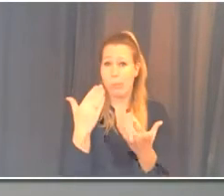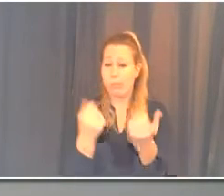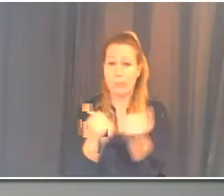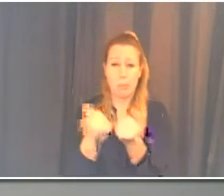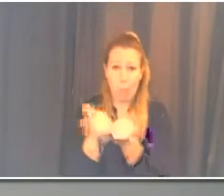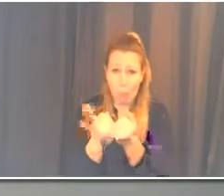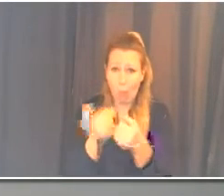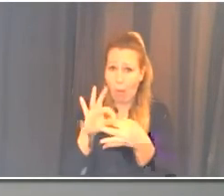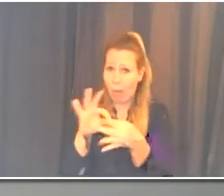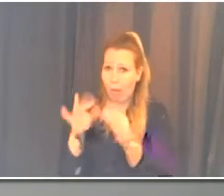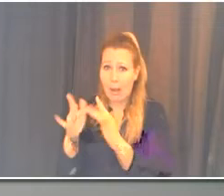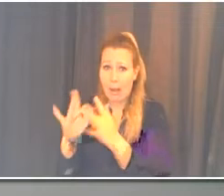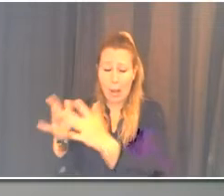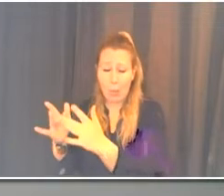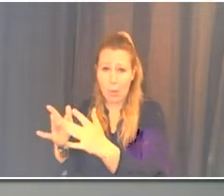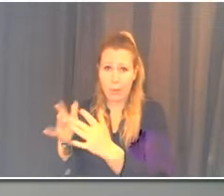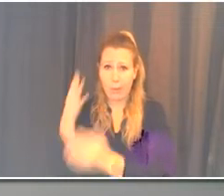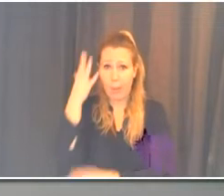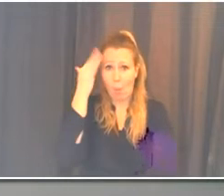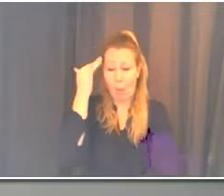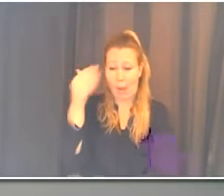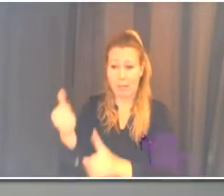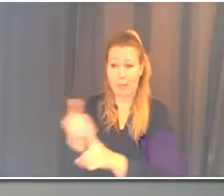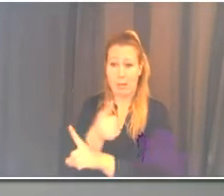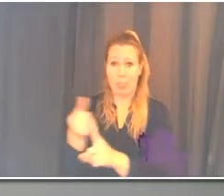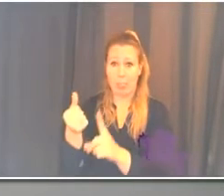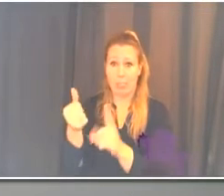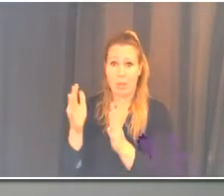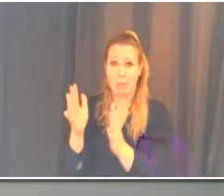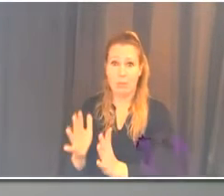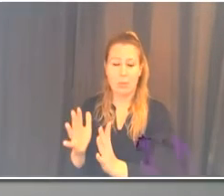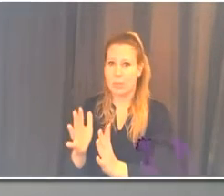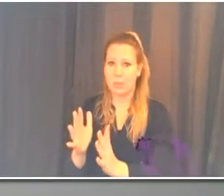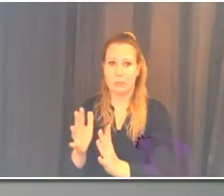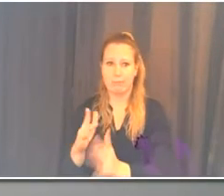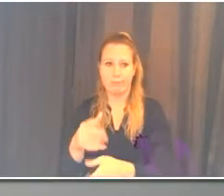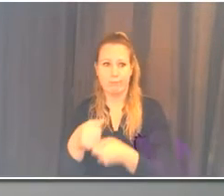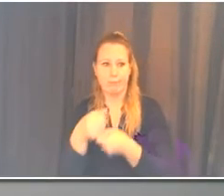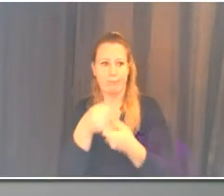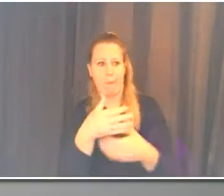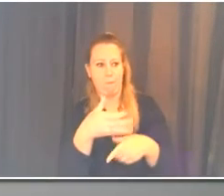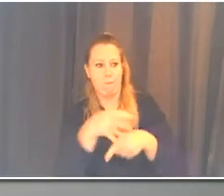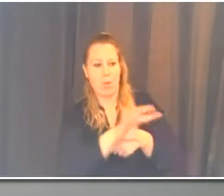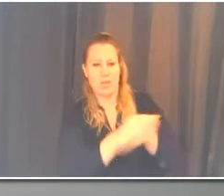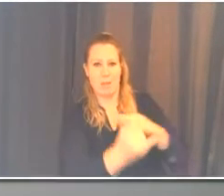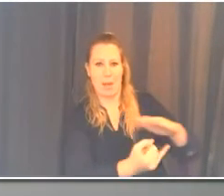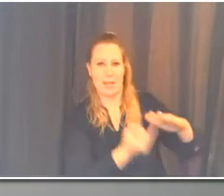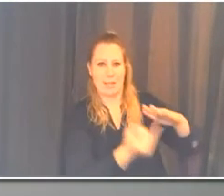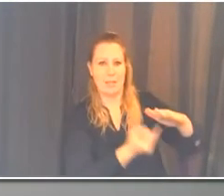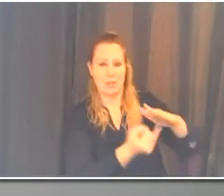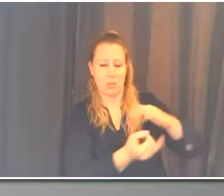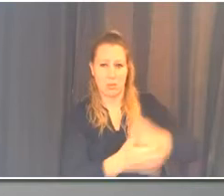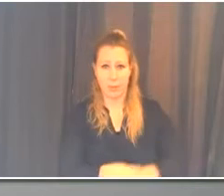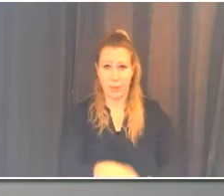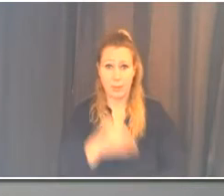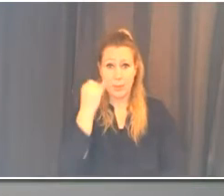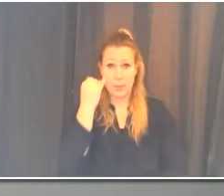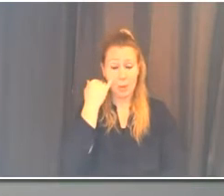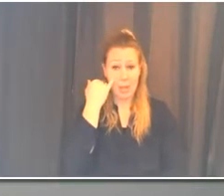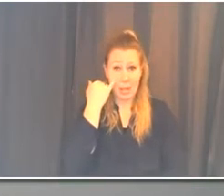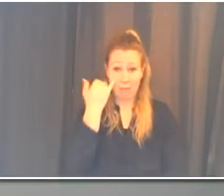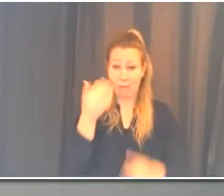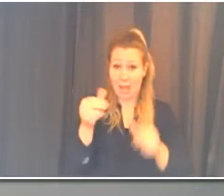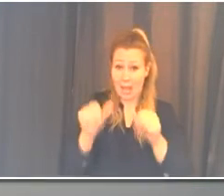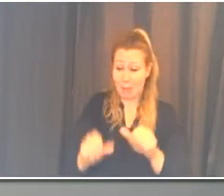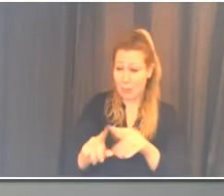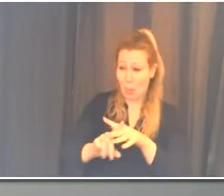relying on the immigration cases still going forward and having Advocates pushing to get work authorizations and ensuring that they get